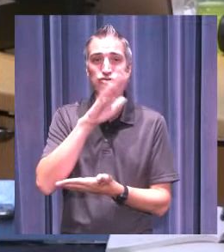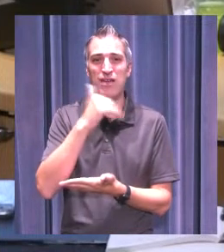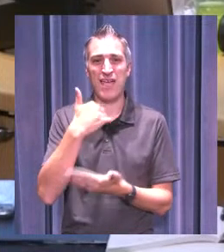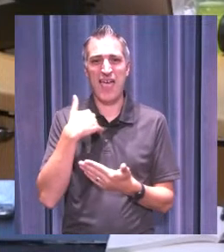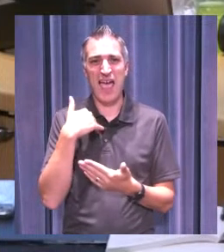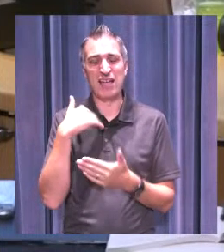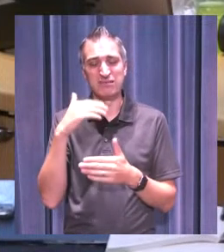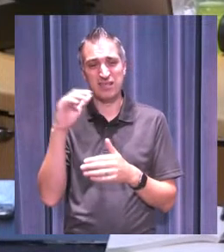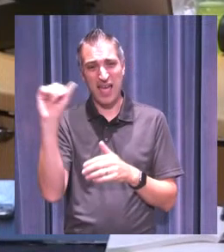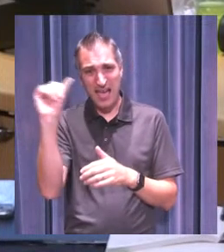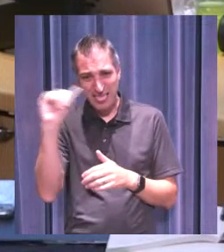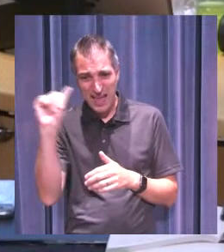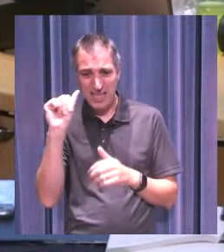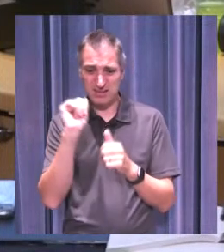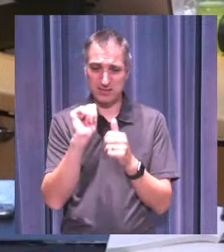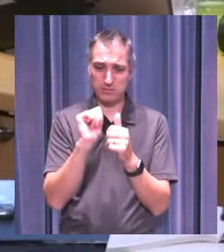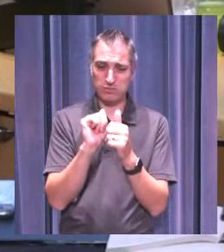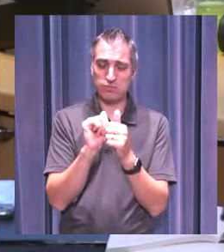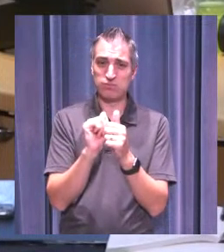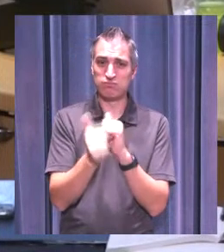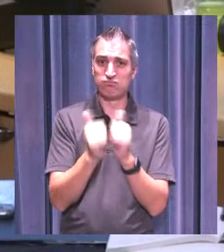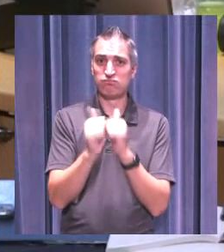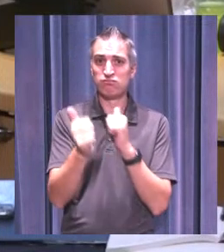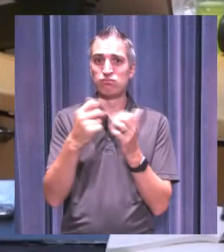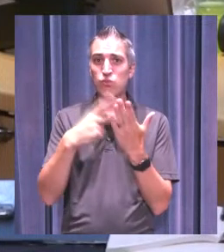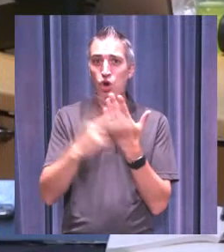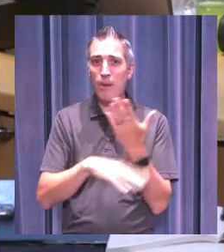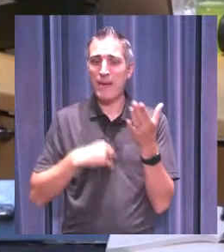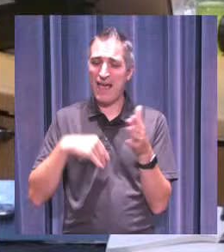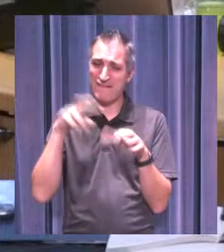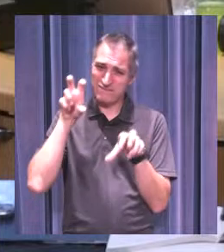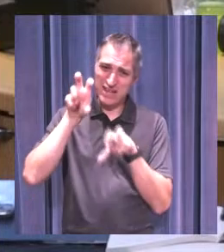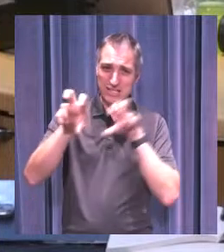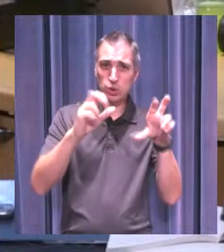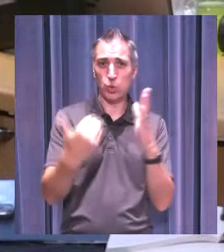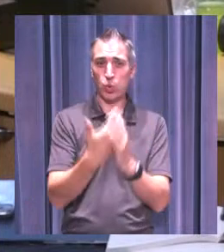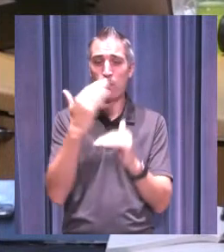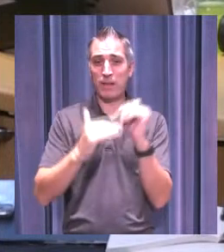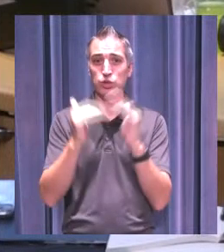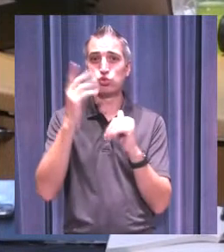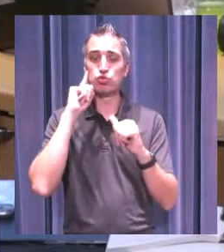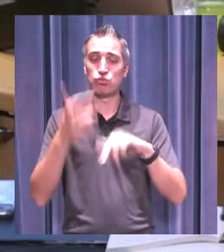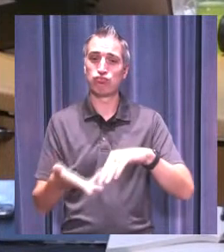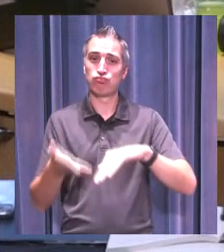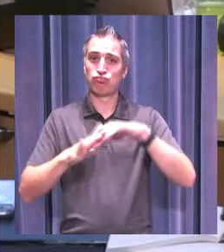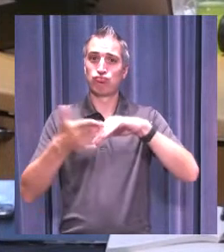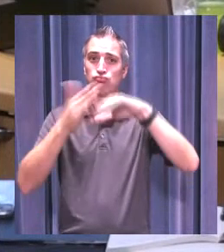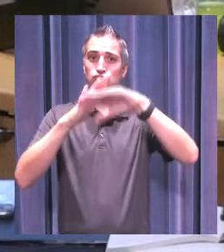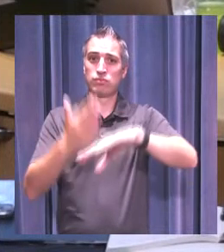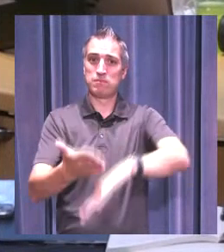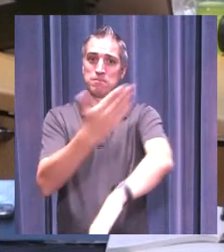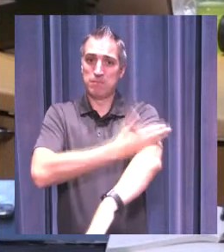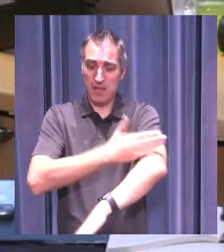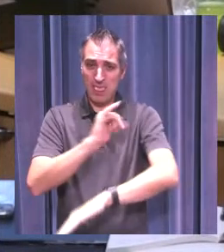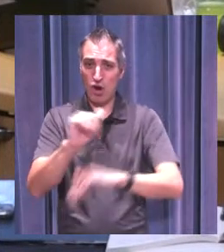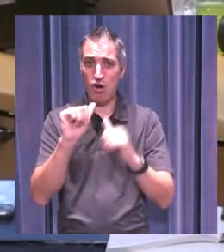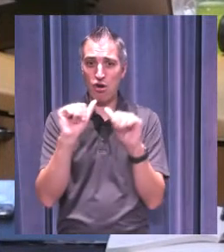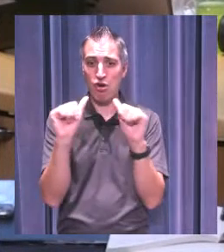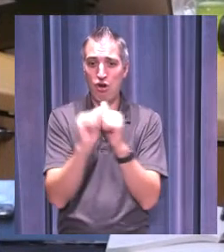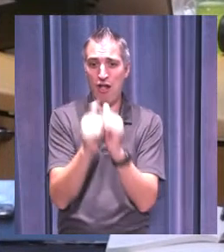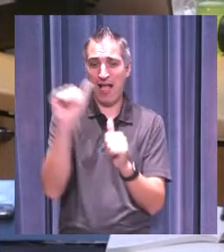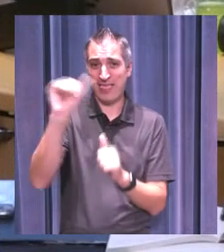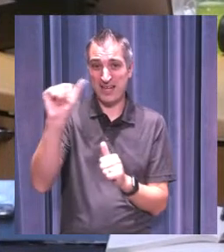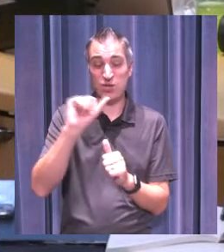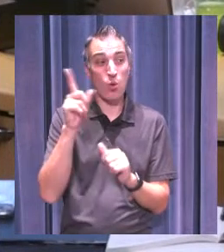athletics program, and the current president has invested heavily in new buildings to promote the athletics department. The space the board would